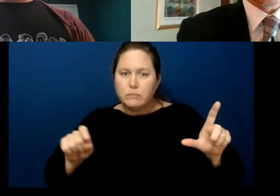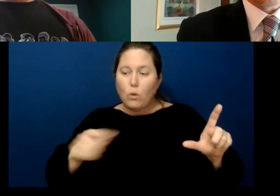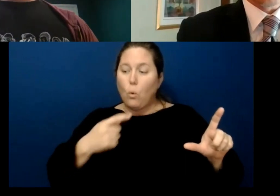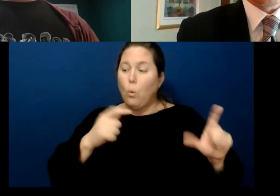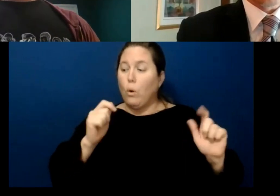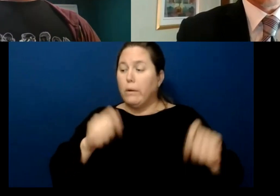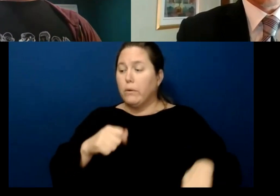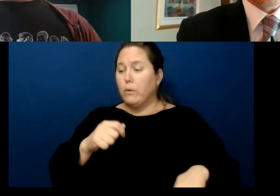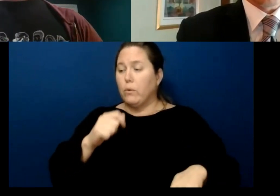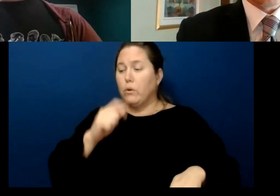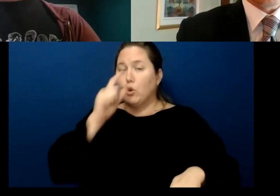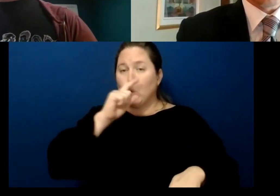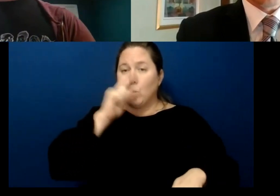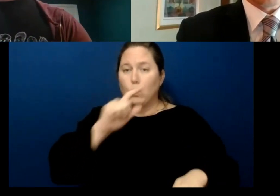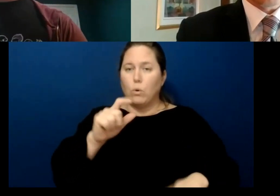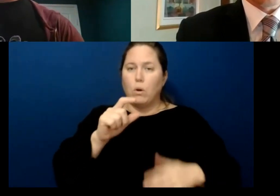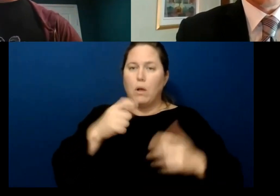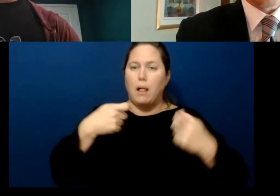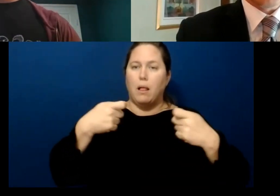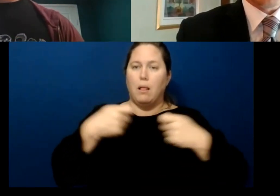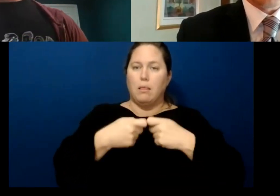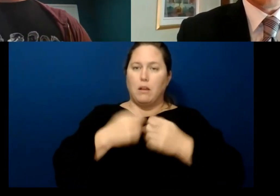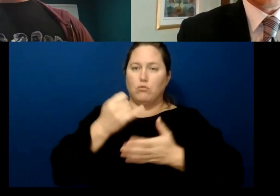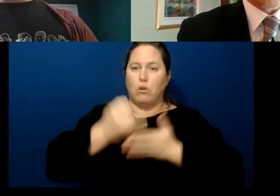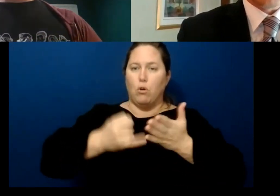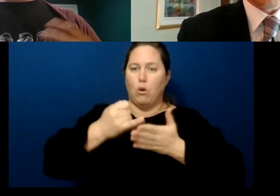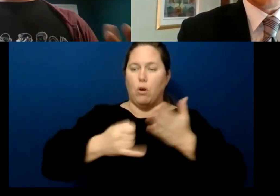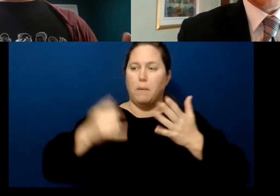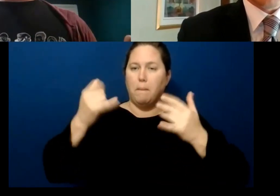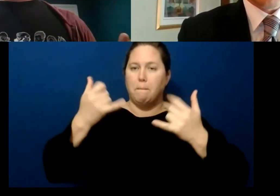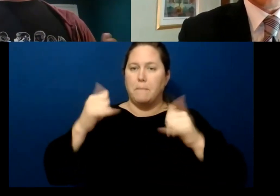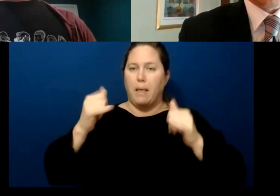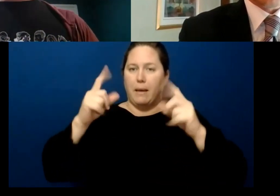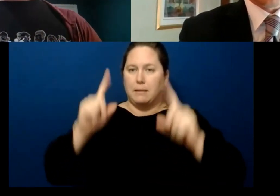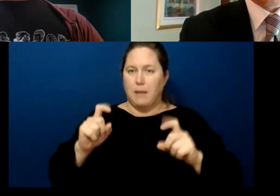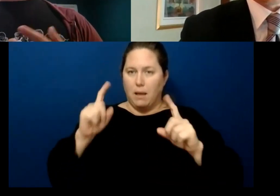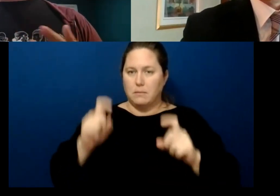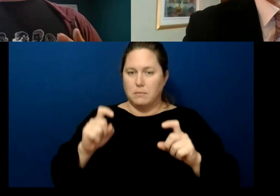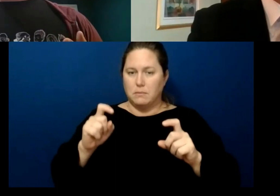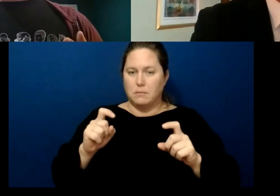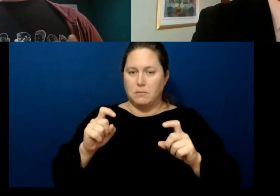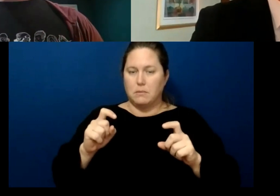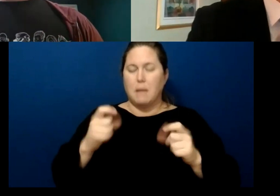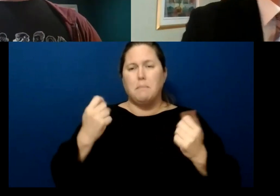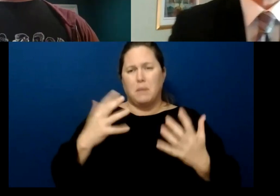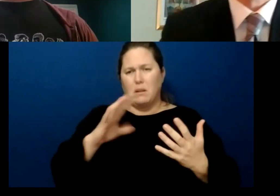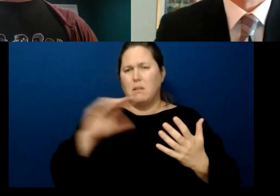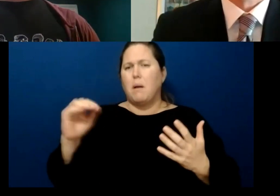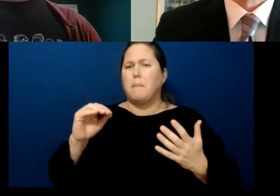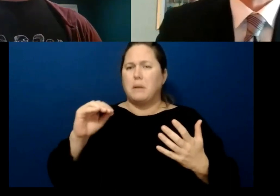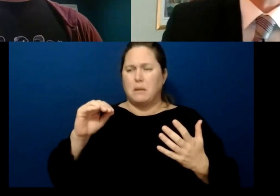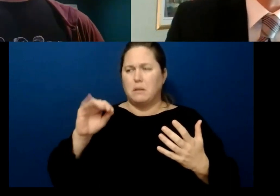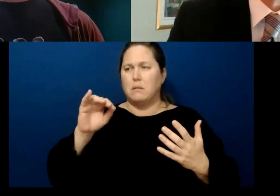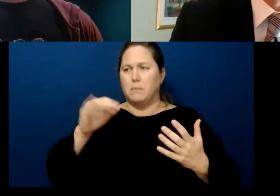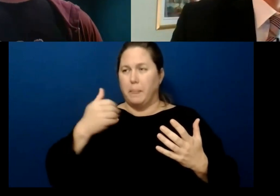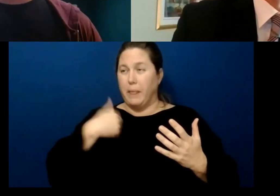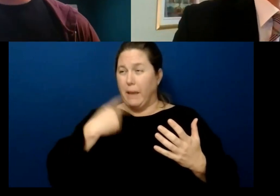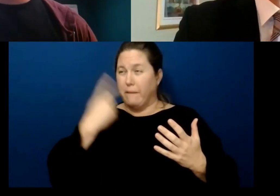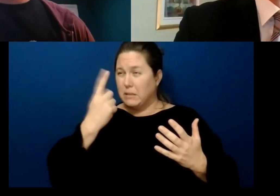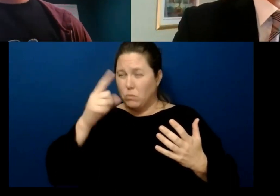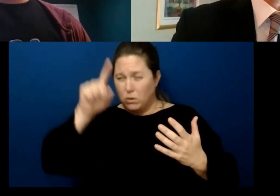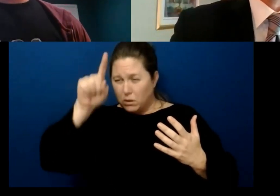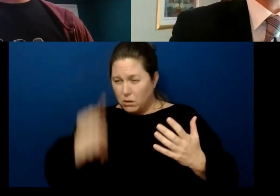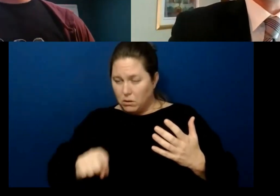playtest or Xbox playtest. And a lot of these companies will have some place where you can sign up to be in their testing